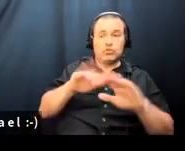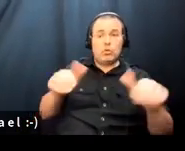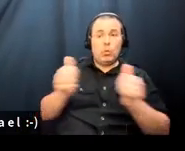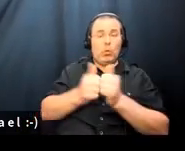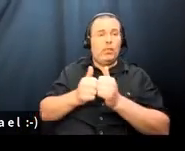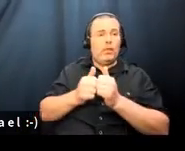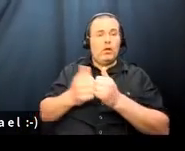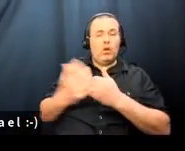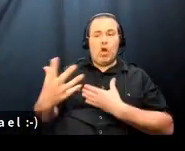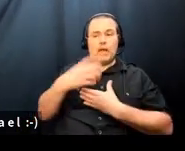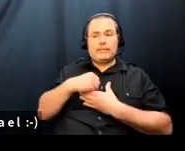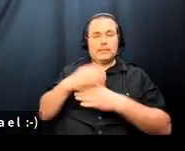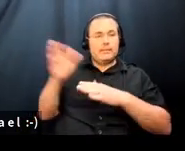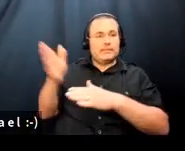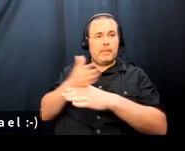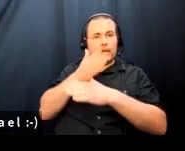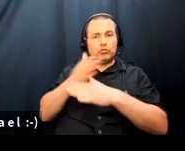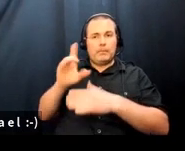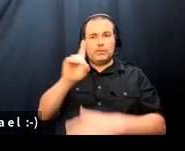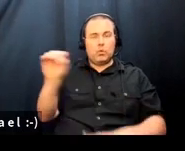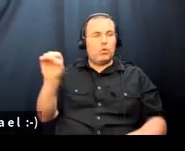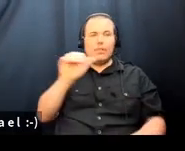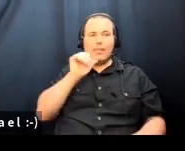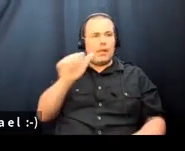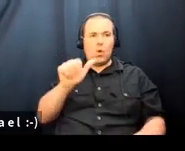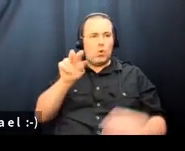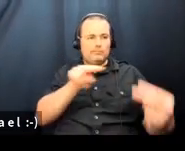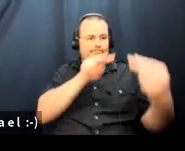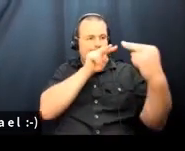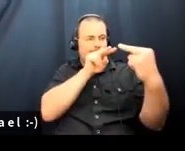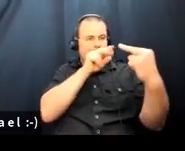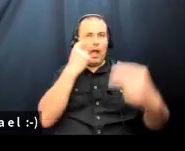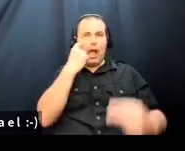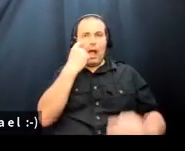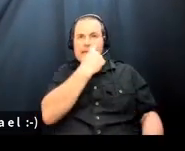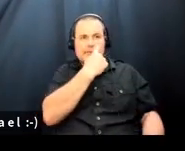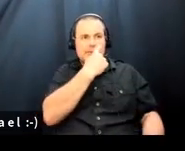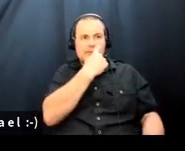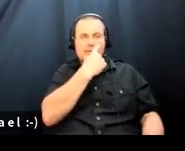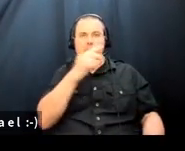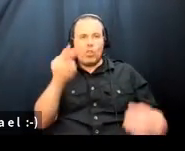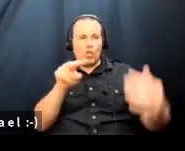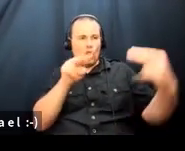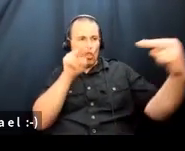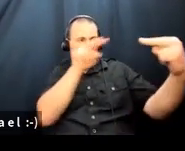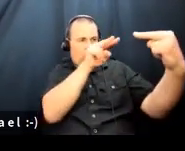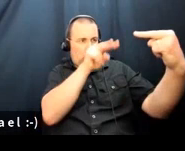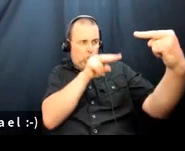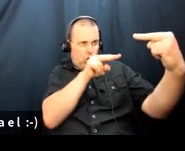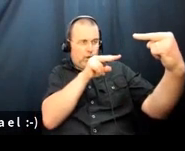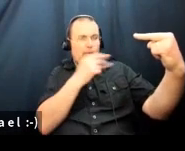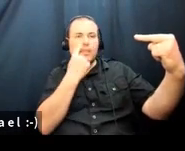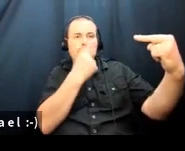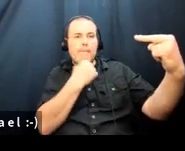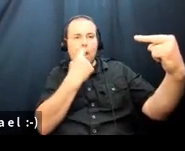autism spectrum disorder do not look at people's eyes. They look at their mouths because that's where the